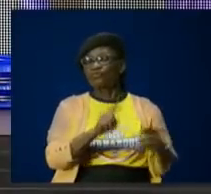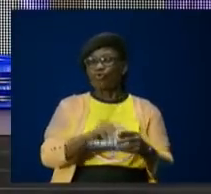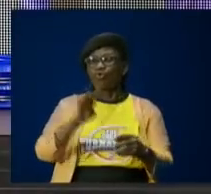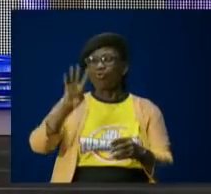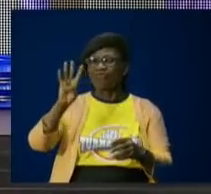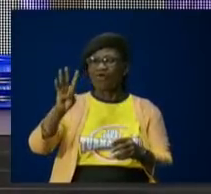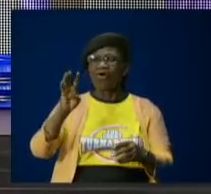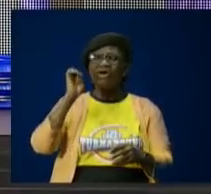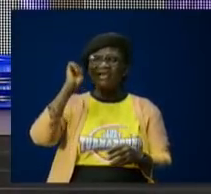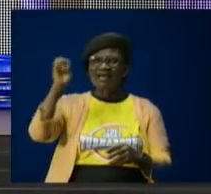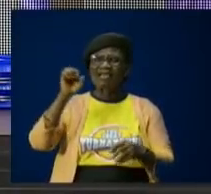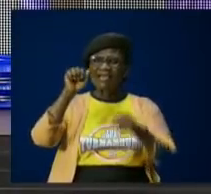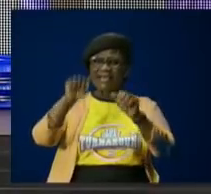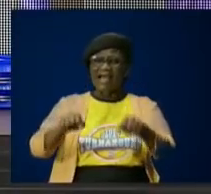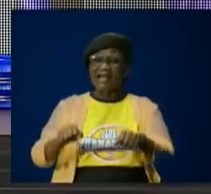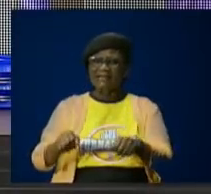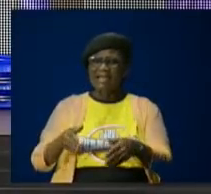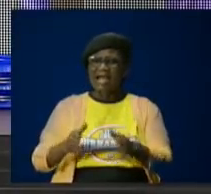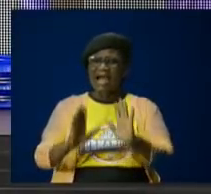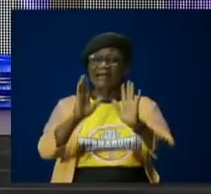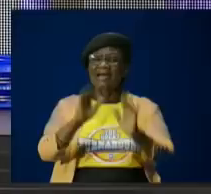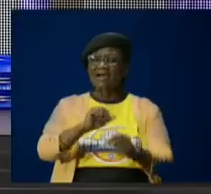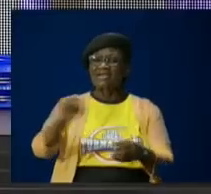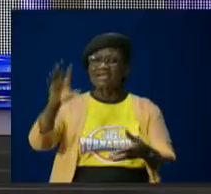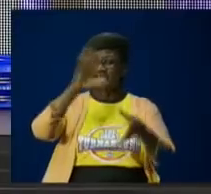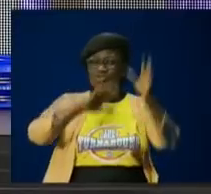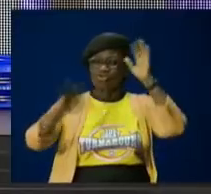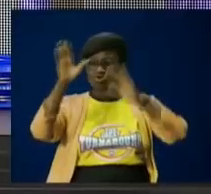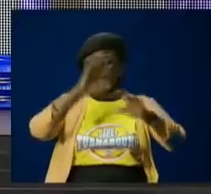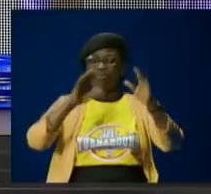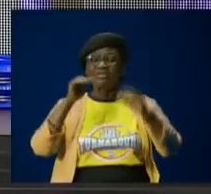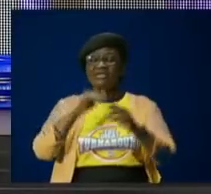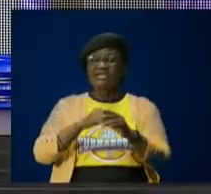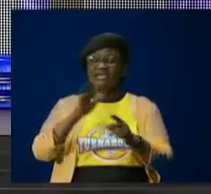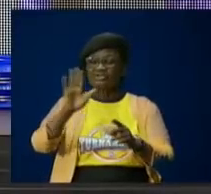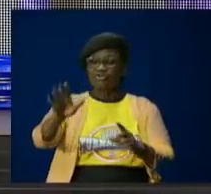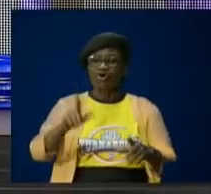He can allow a storm in your life